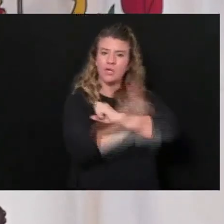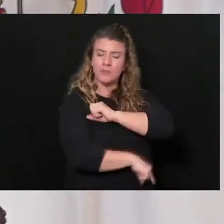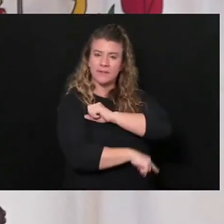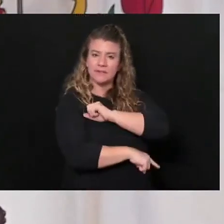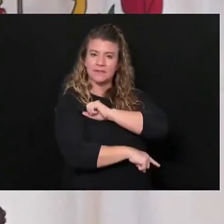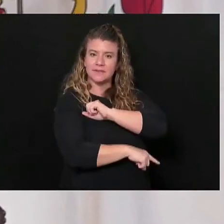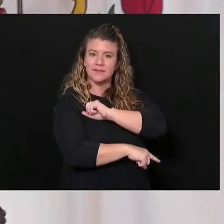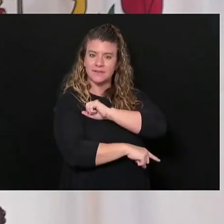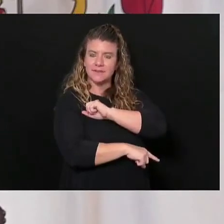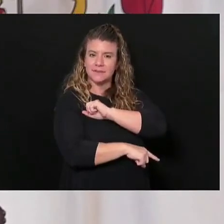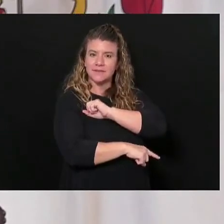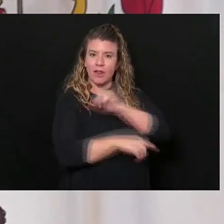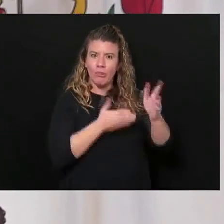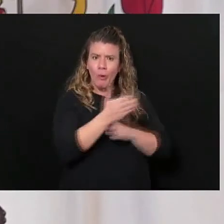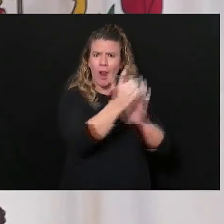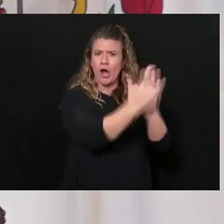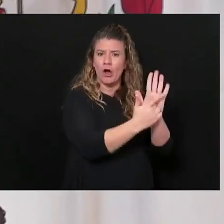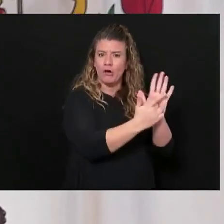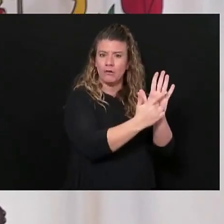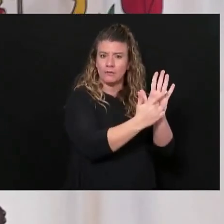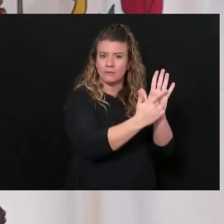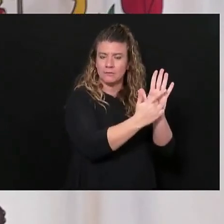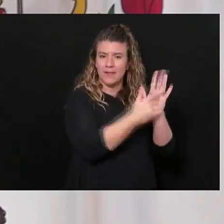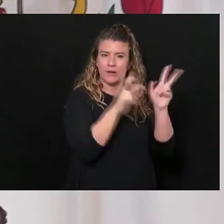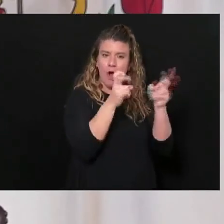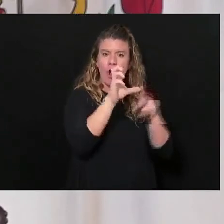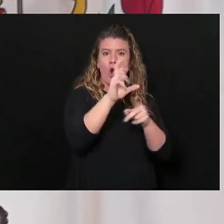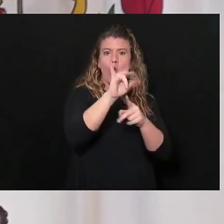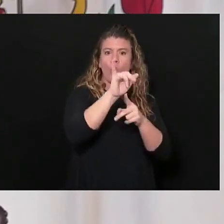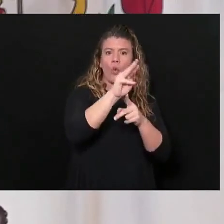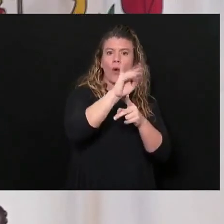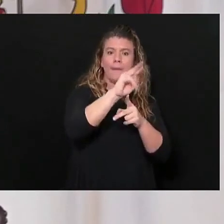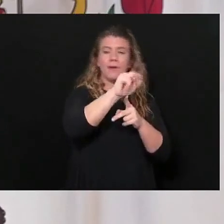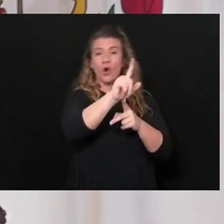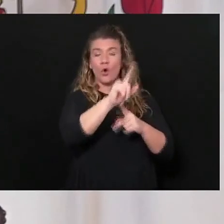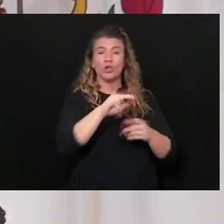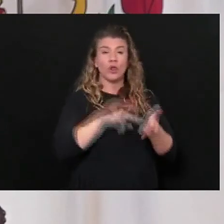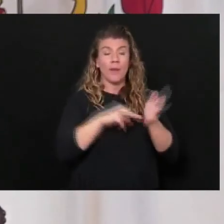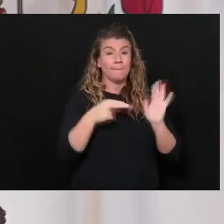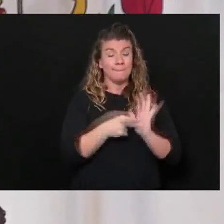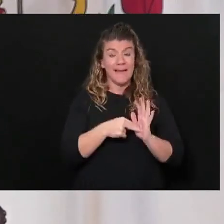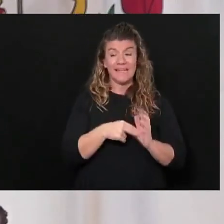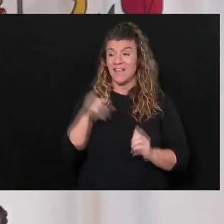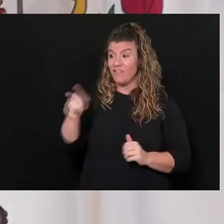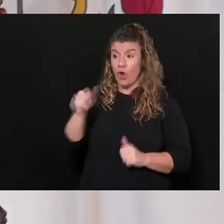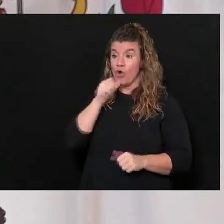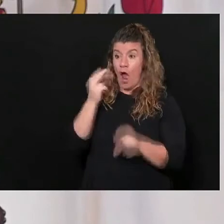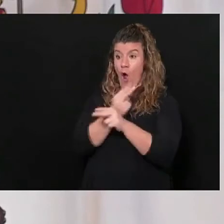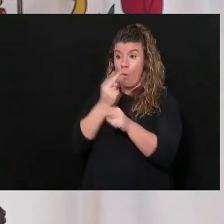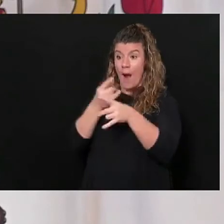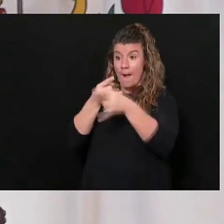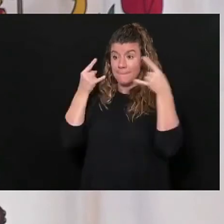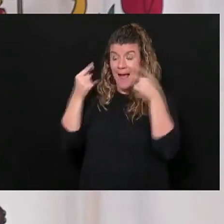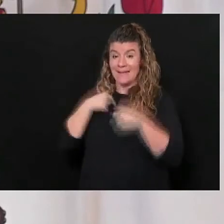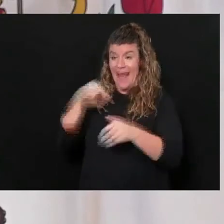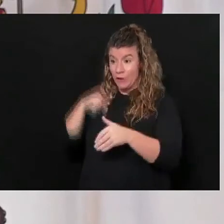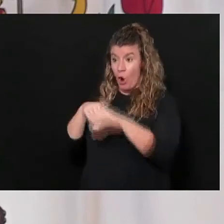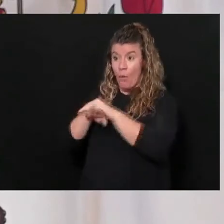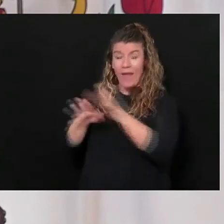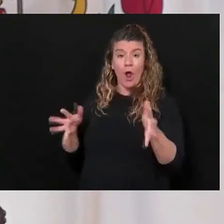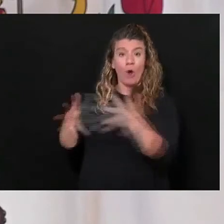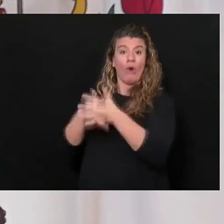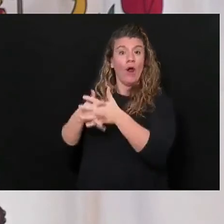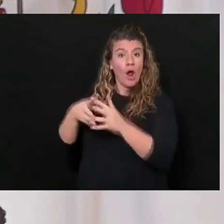So from the standpoint of going in and arresting people for not wearing their mask or whatever like